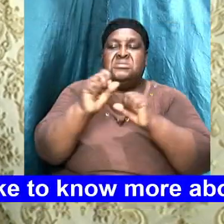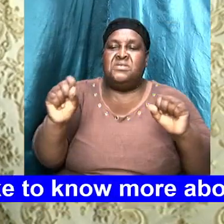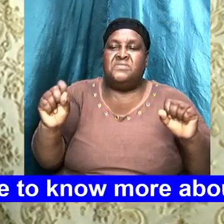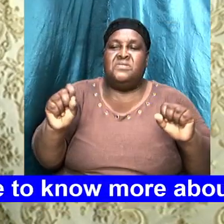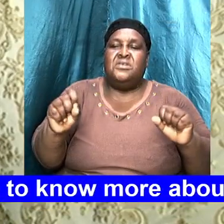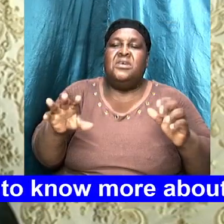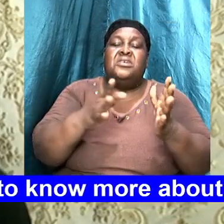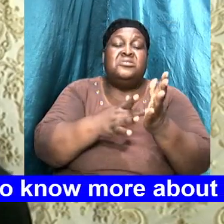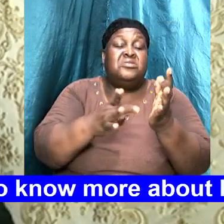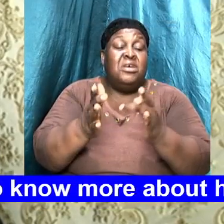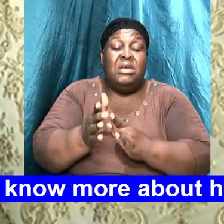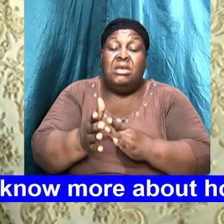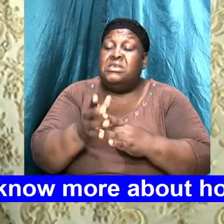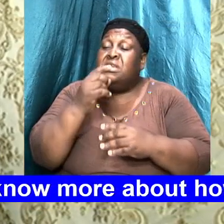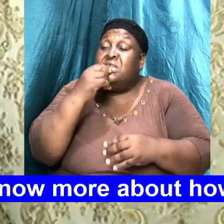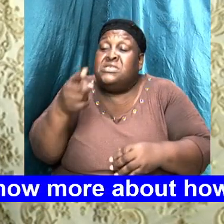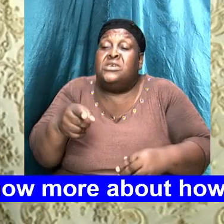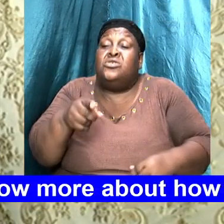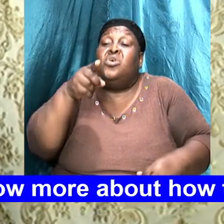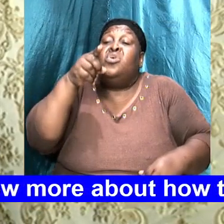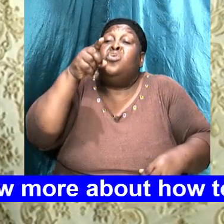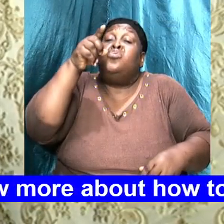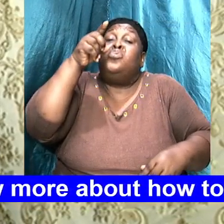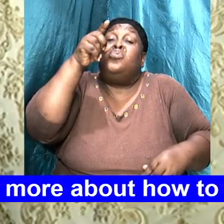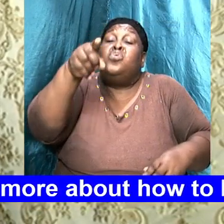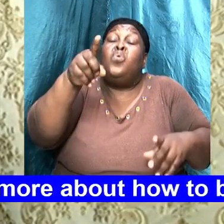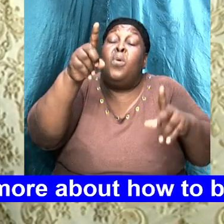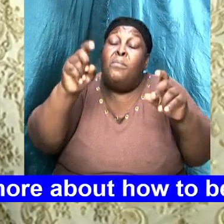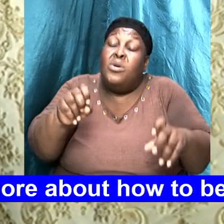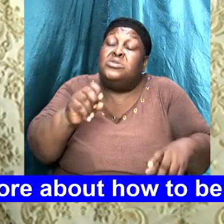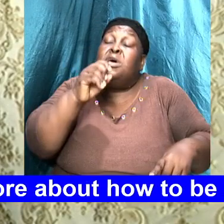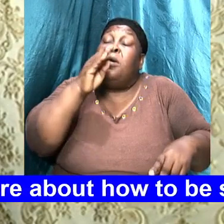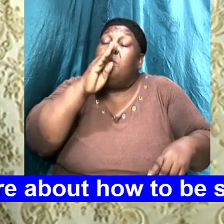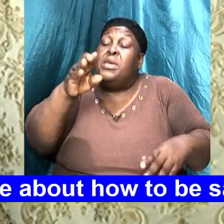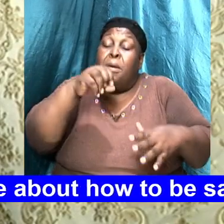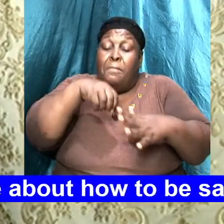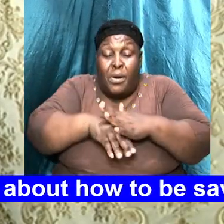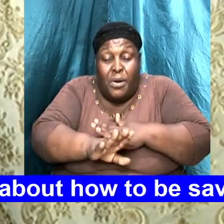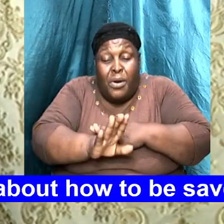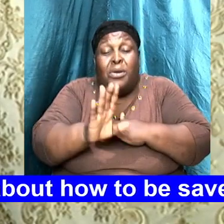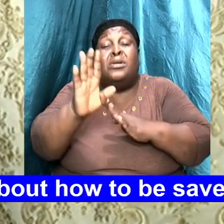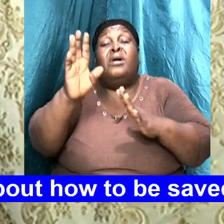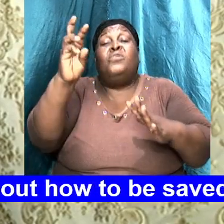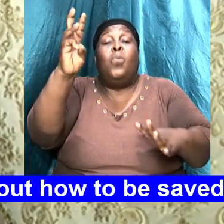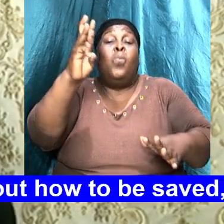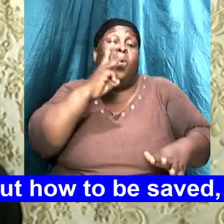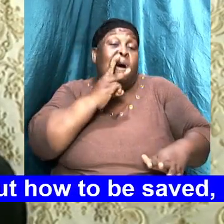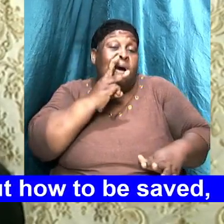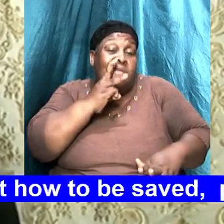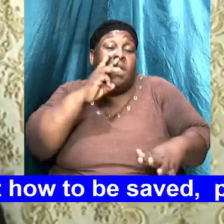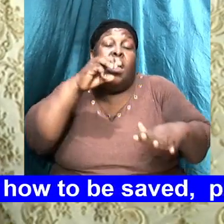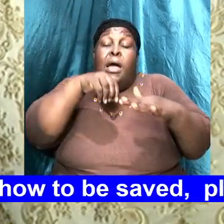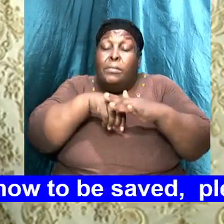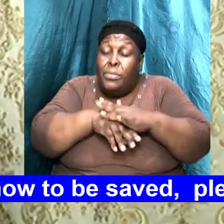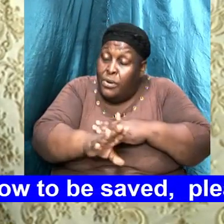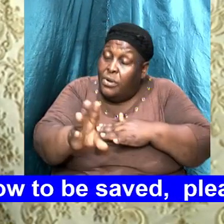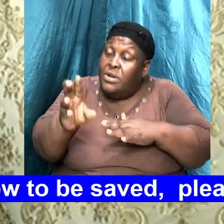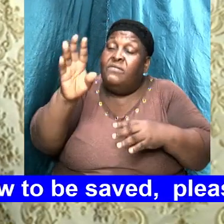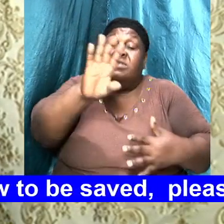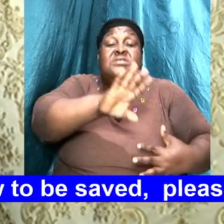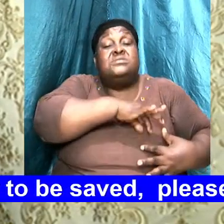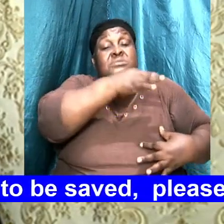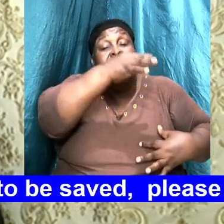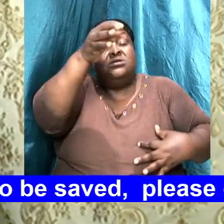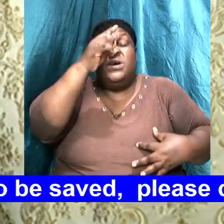Jesus said, you must be born again, born of the water and born of the spirit and there is a specific